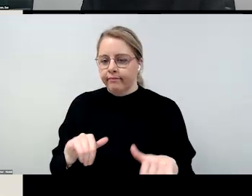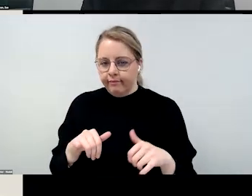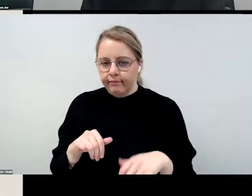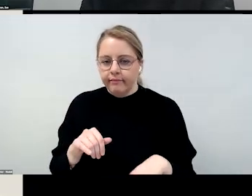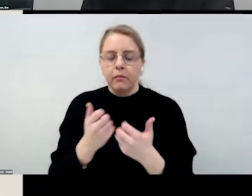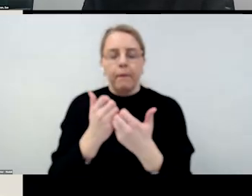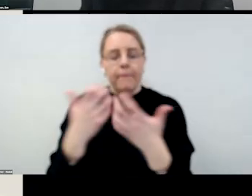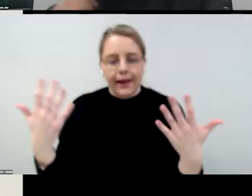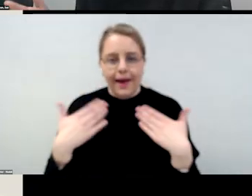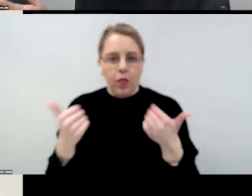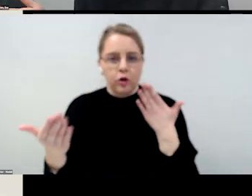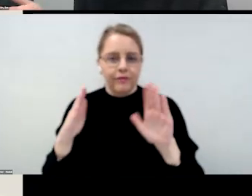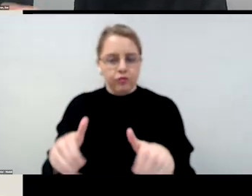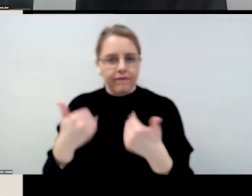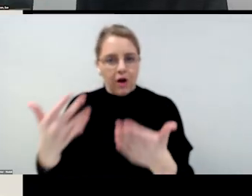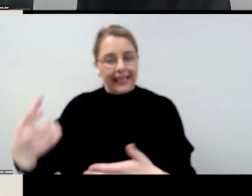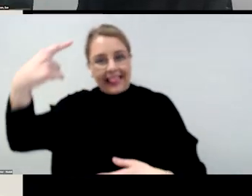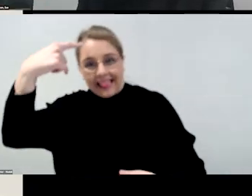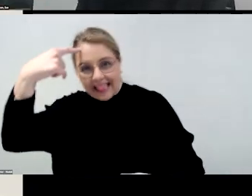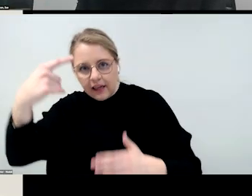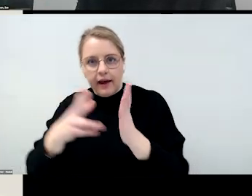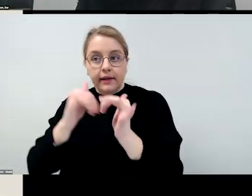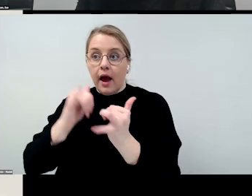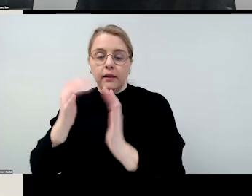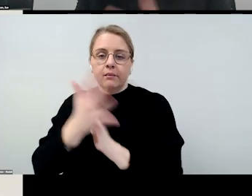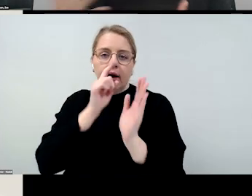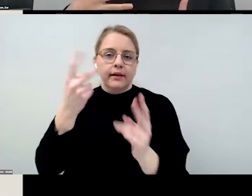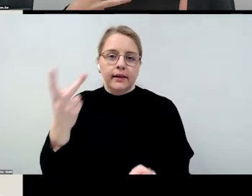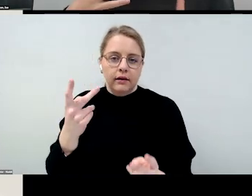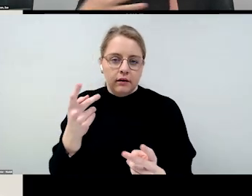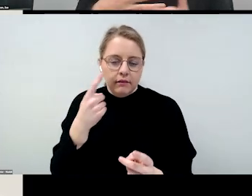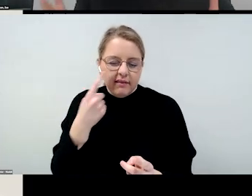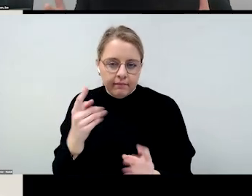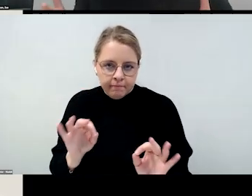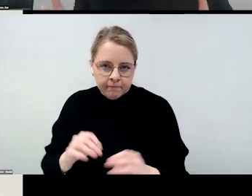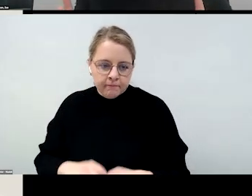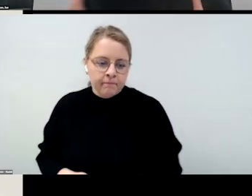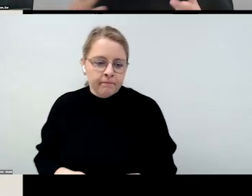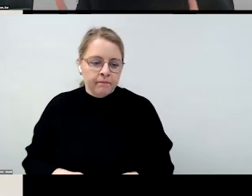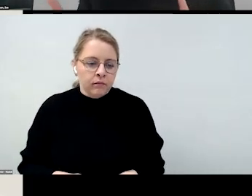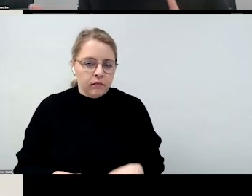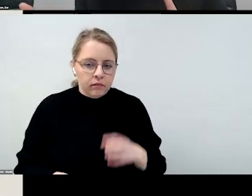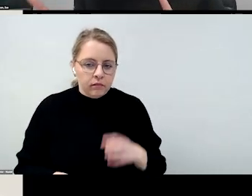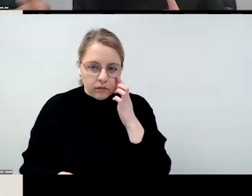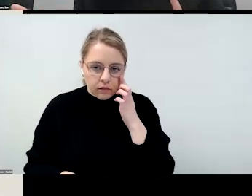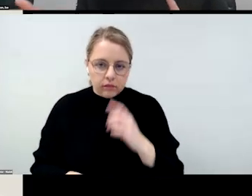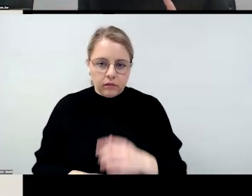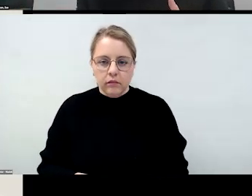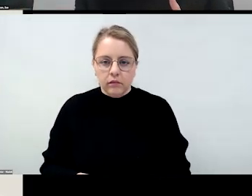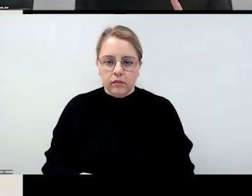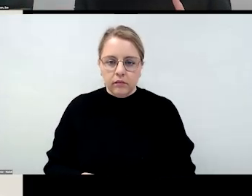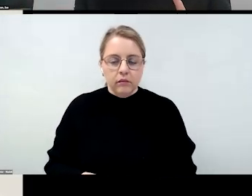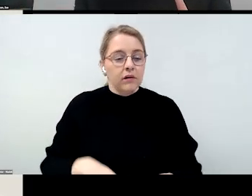health service providers regarding the role of NDIS. Just because a patient has NDIS, they are still entitled